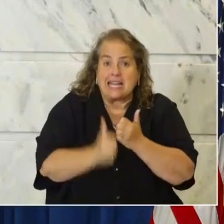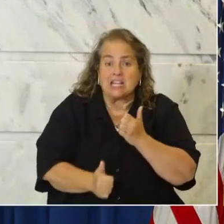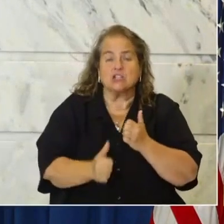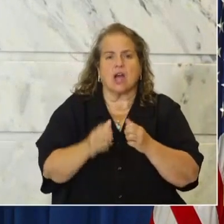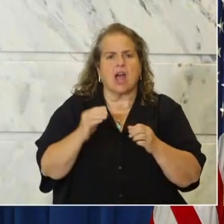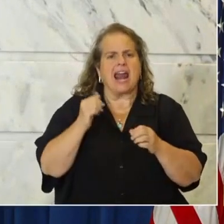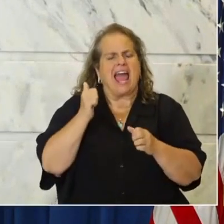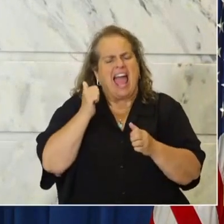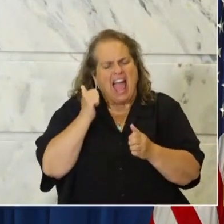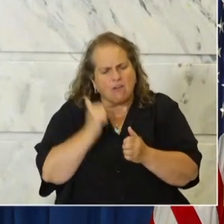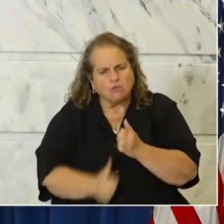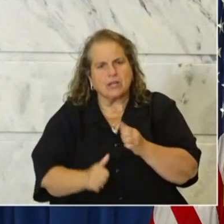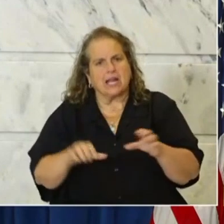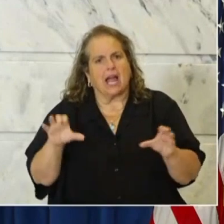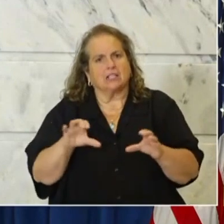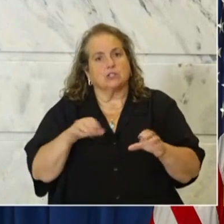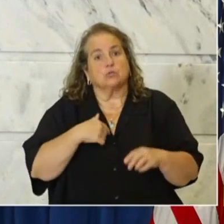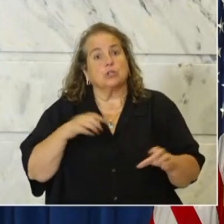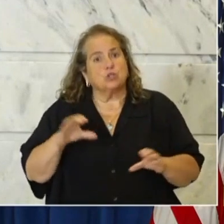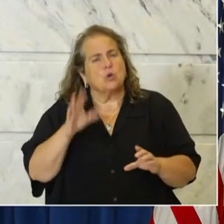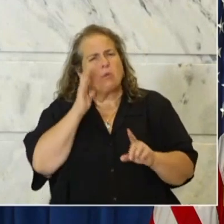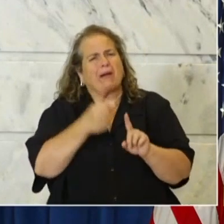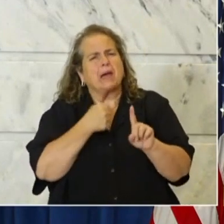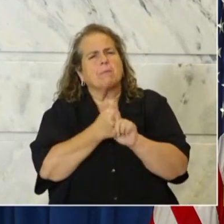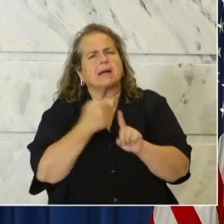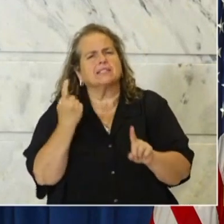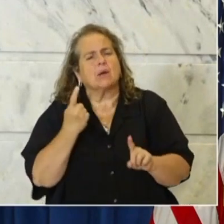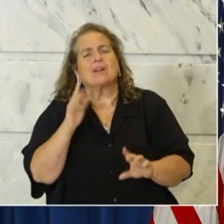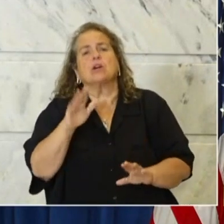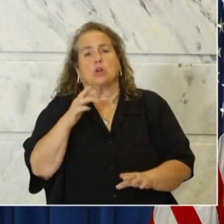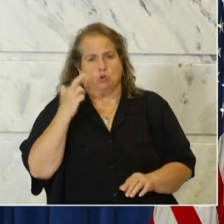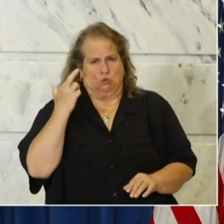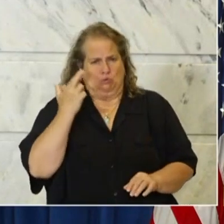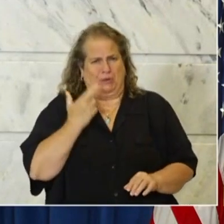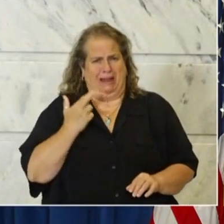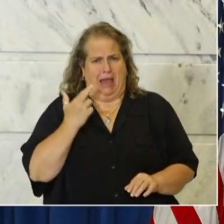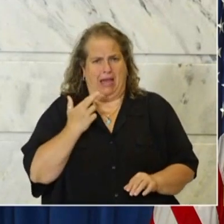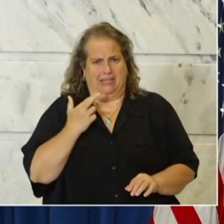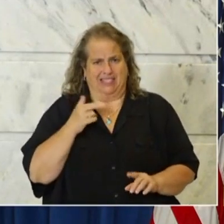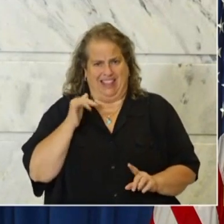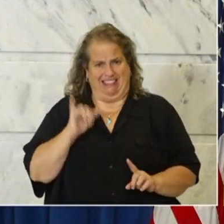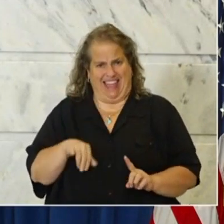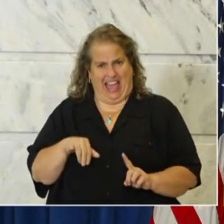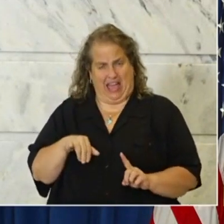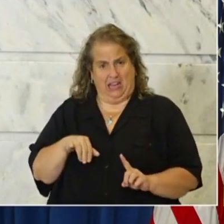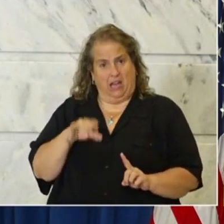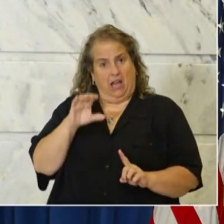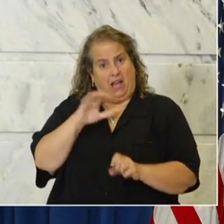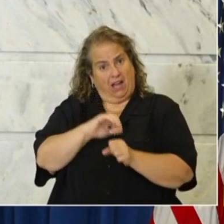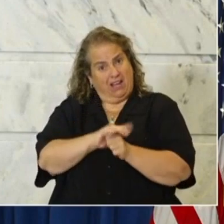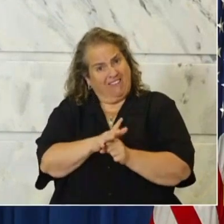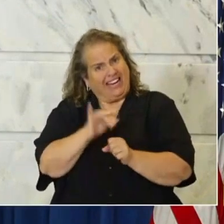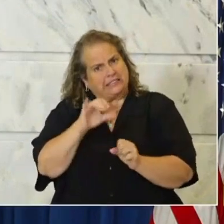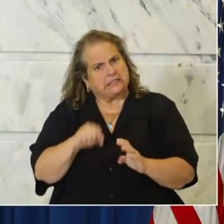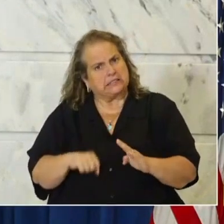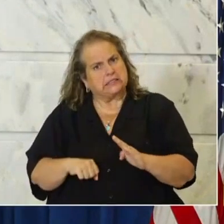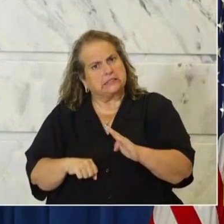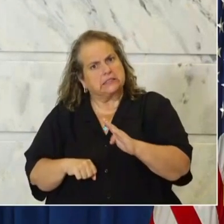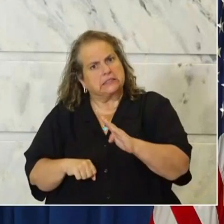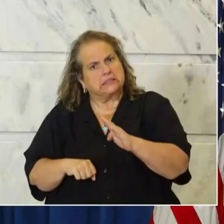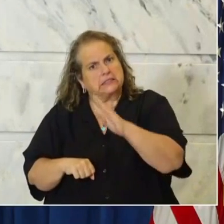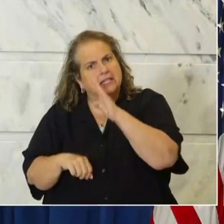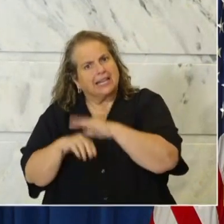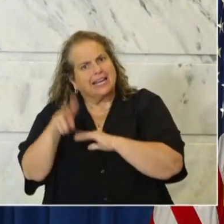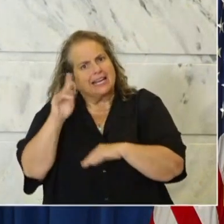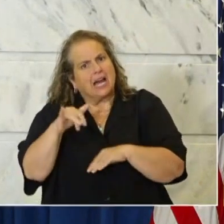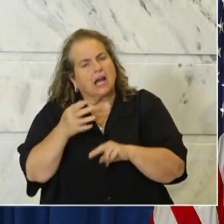impact someone else. And let's just realize that this thing is escalating in Kentucky, that we are seeing more cases than